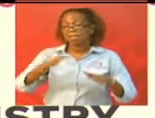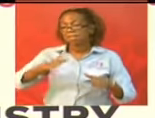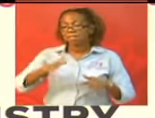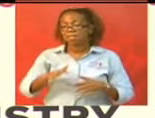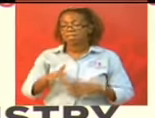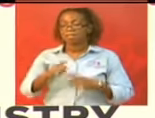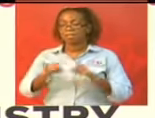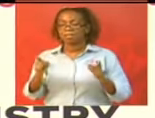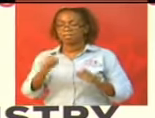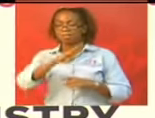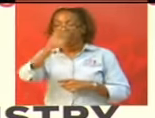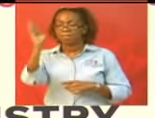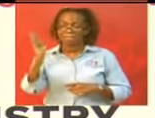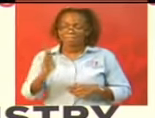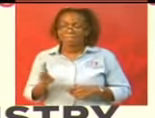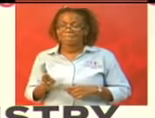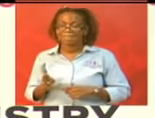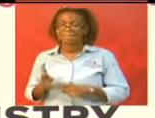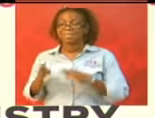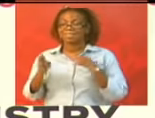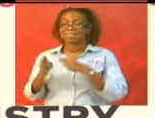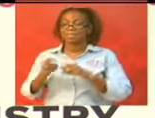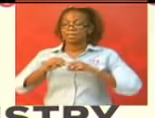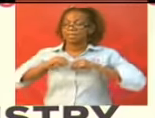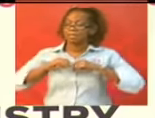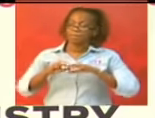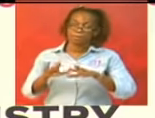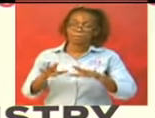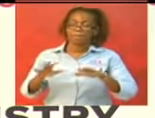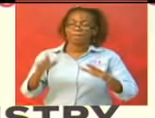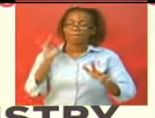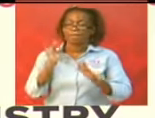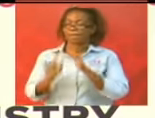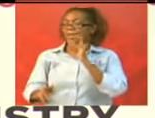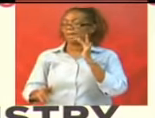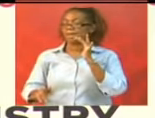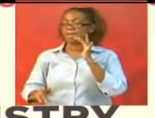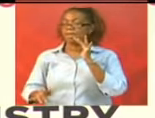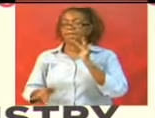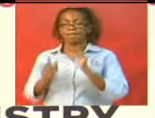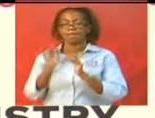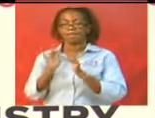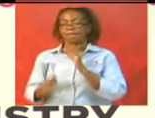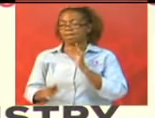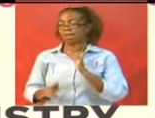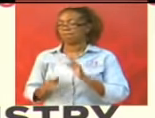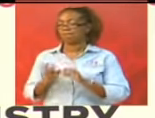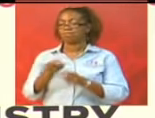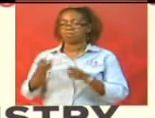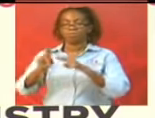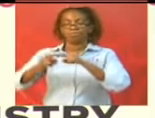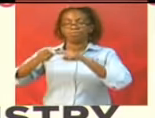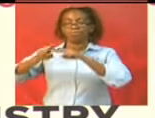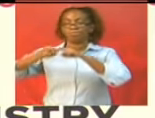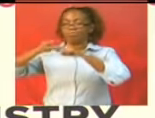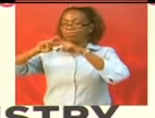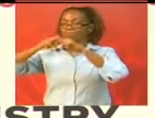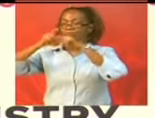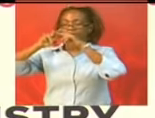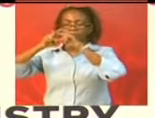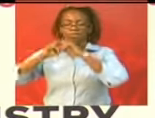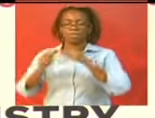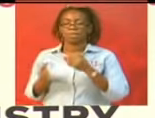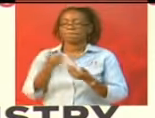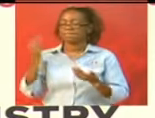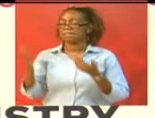people. So you see that the cascade of 1 to 5 and then 5 to 25 will be much faster. So it's much easier to